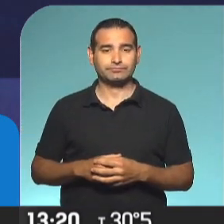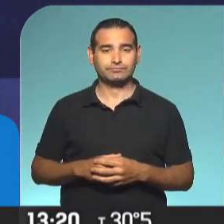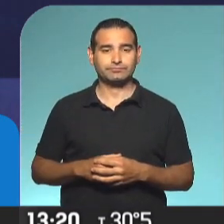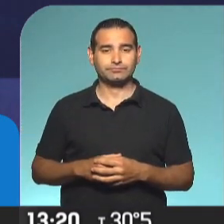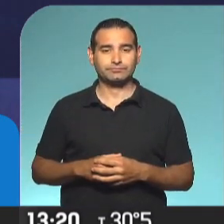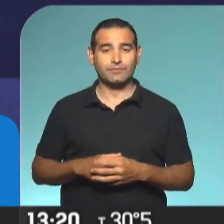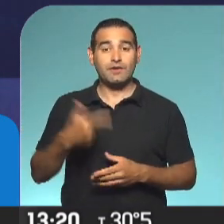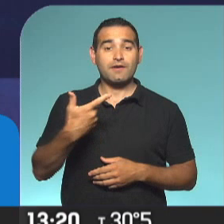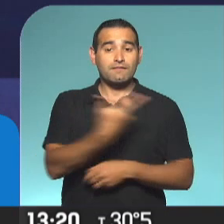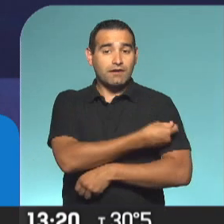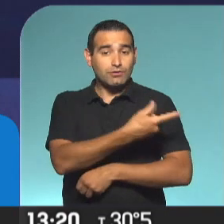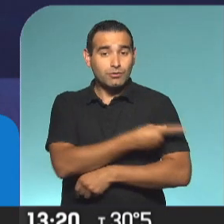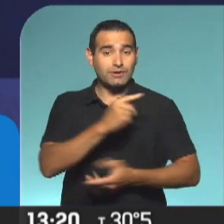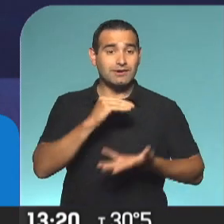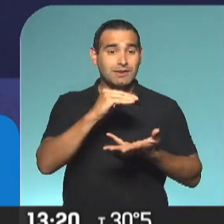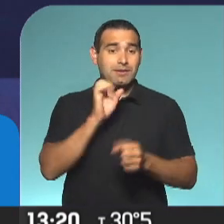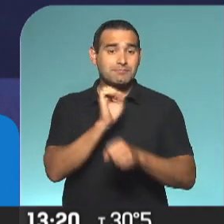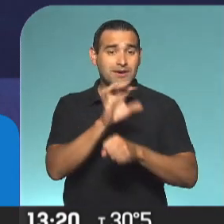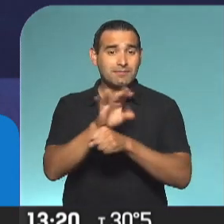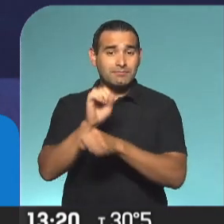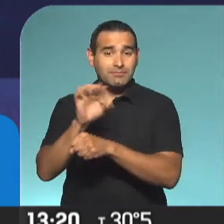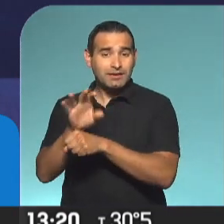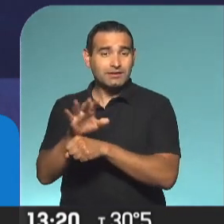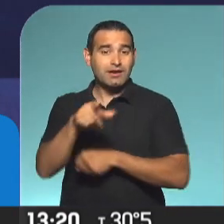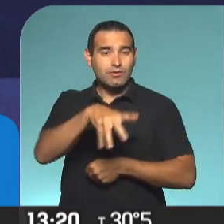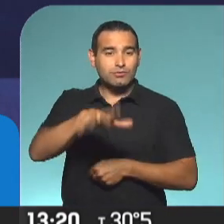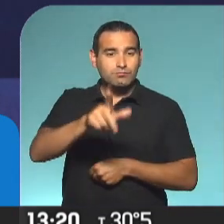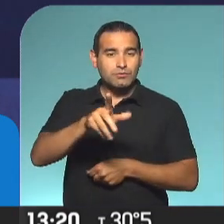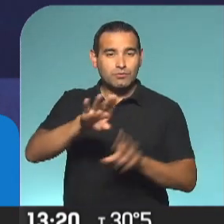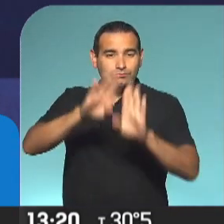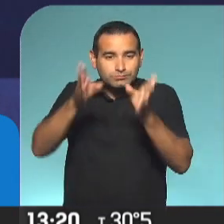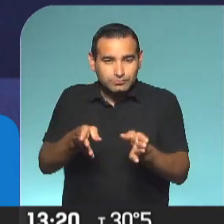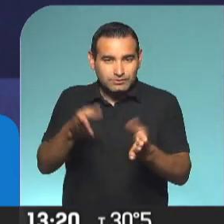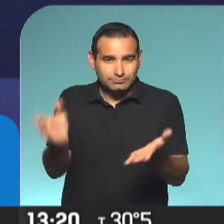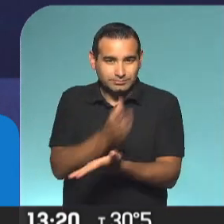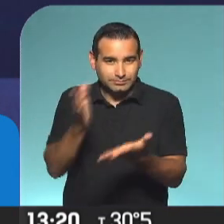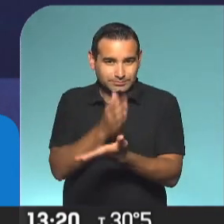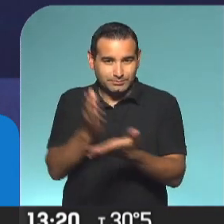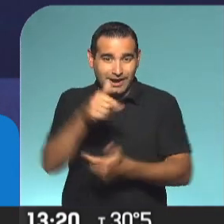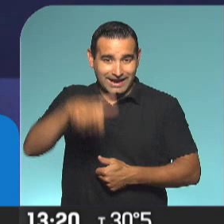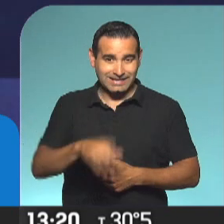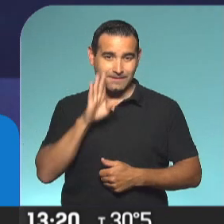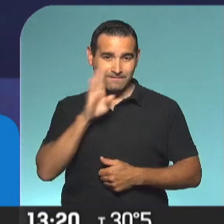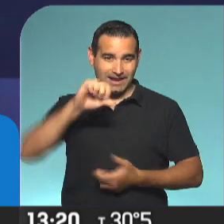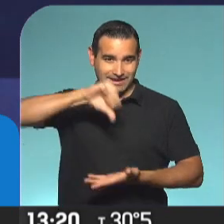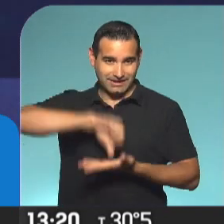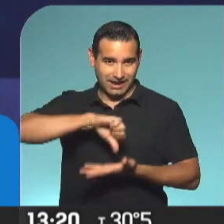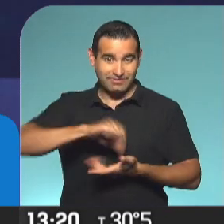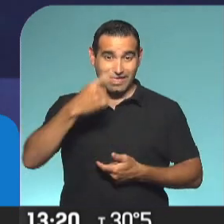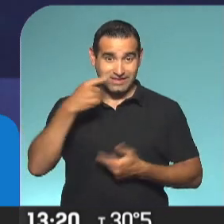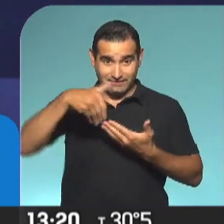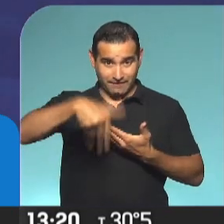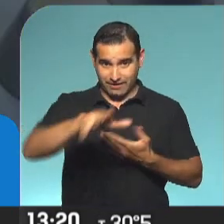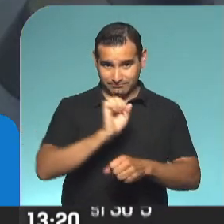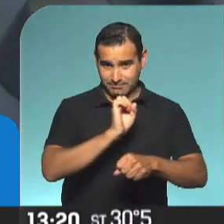first batches of this vaccine will be shipped from Pfizer's manufacturing site here in Belgium within the